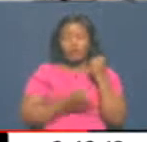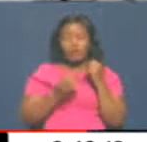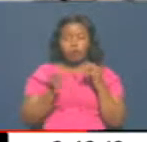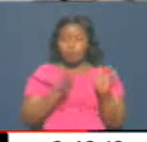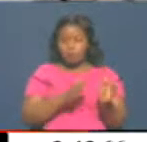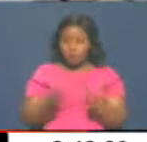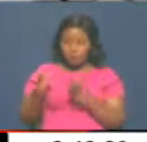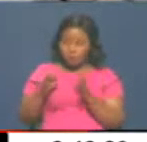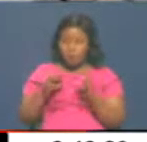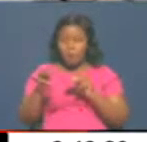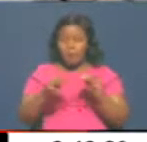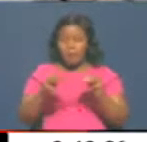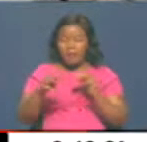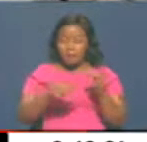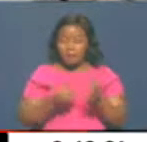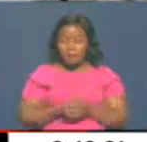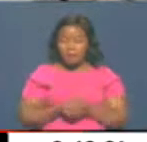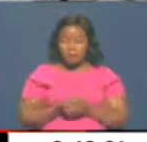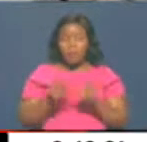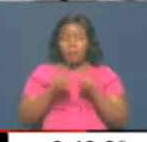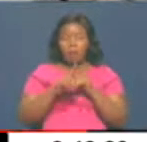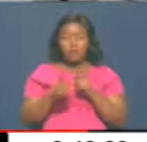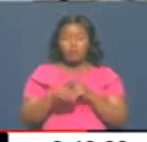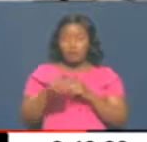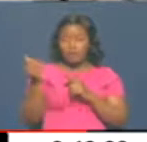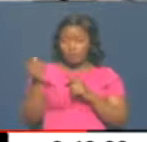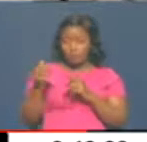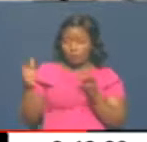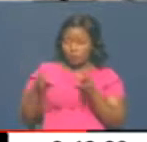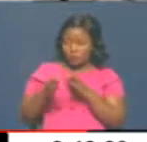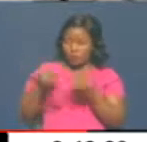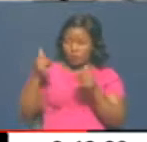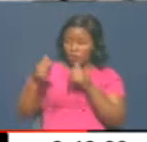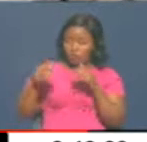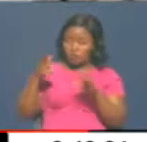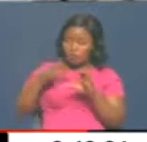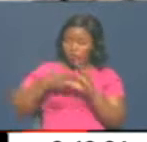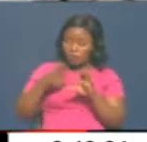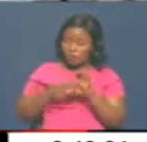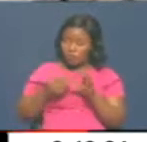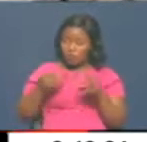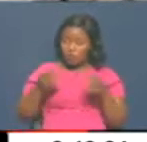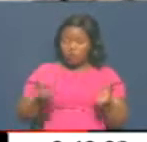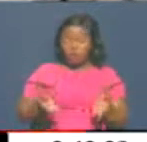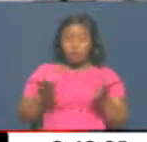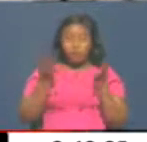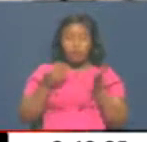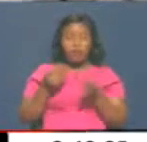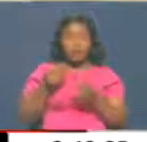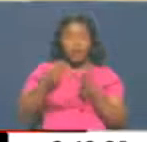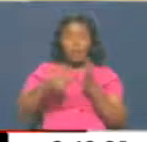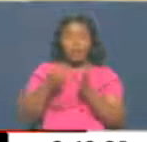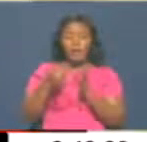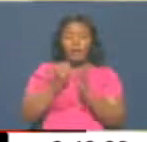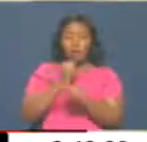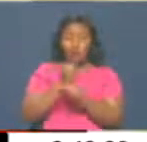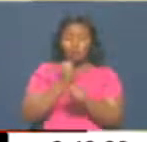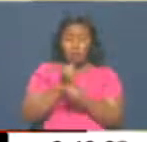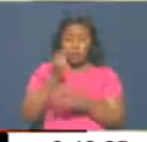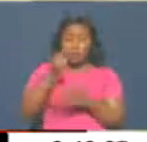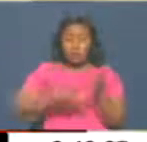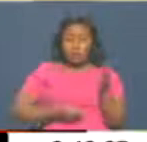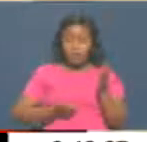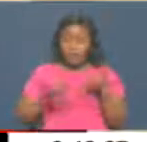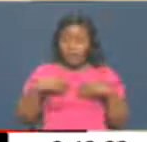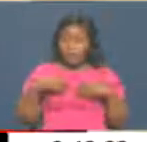an uncoordinated institutional architecture that contributes to enhanced operational costs passed on to consumers. The task